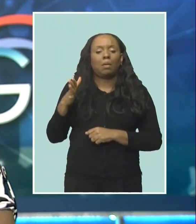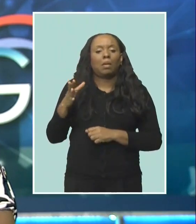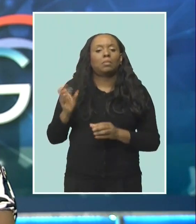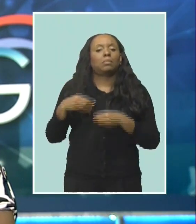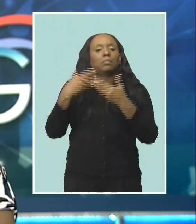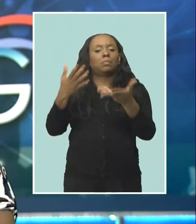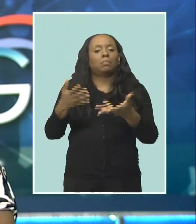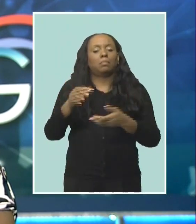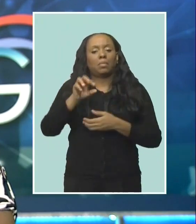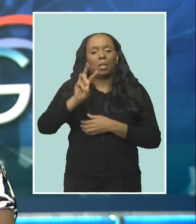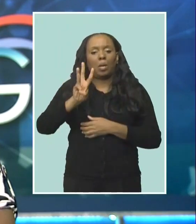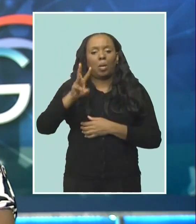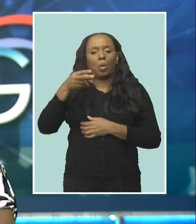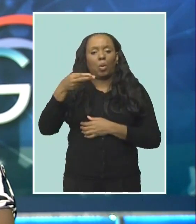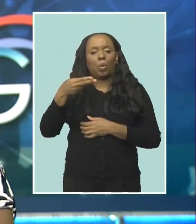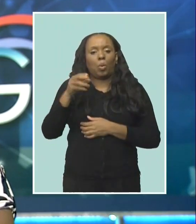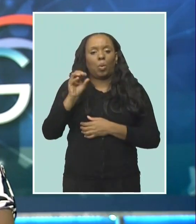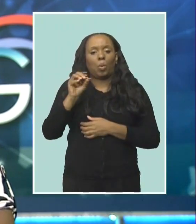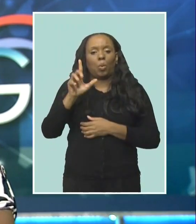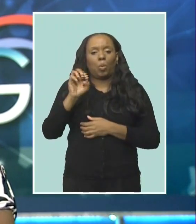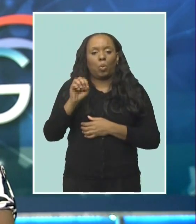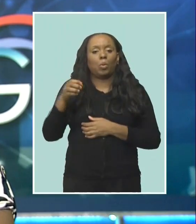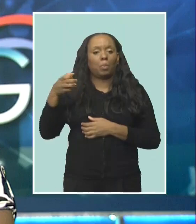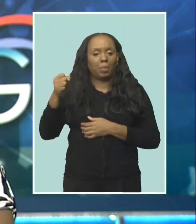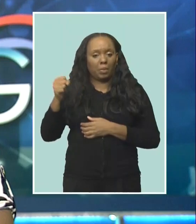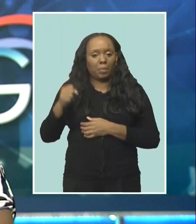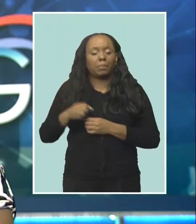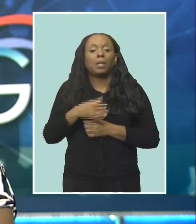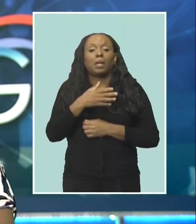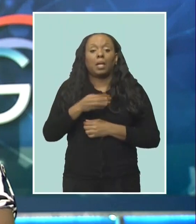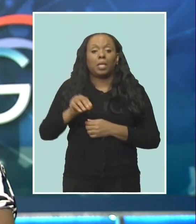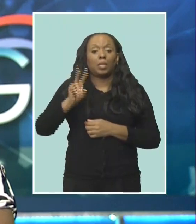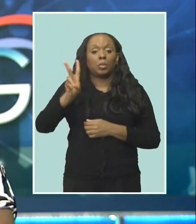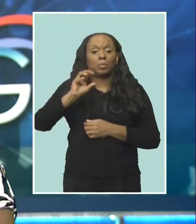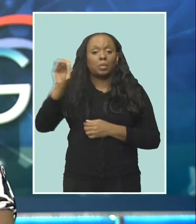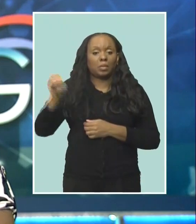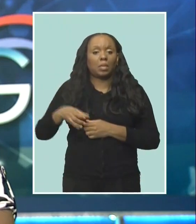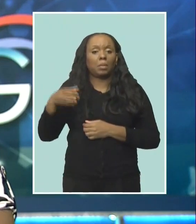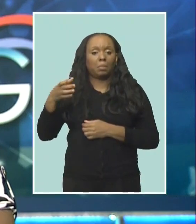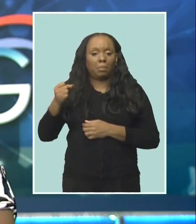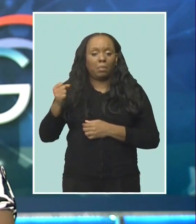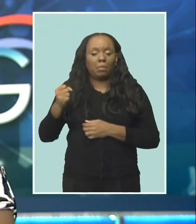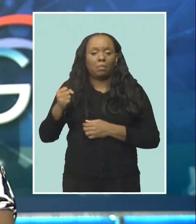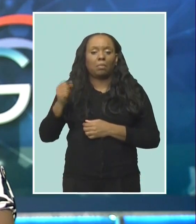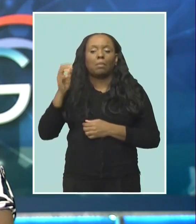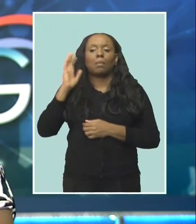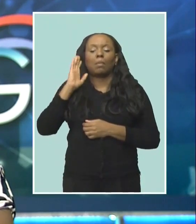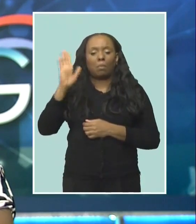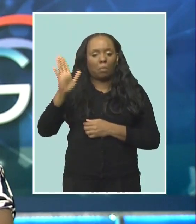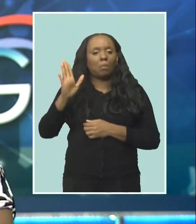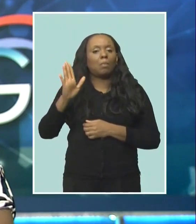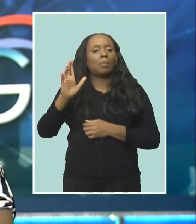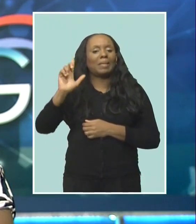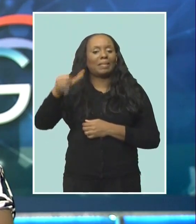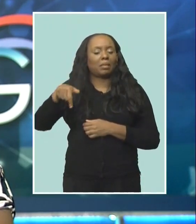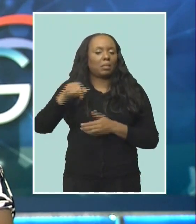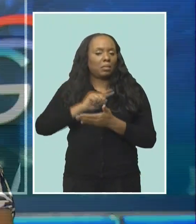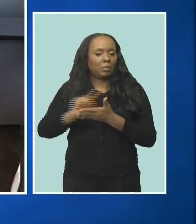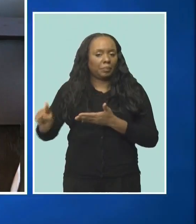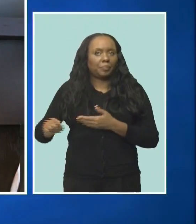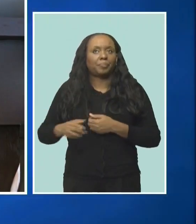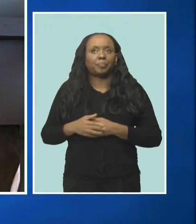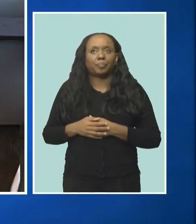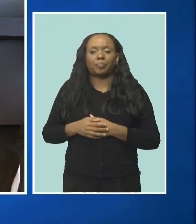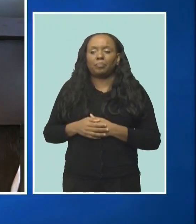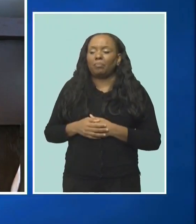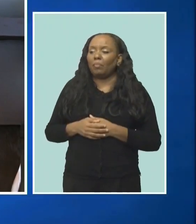the market today, Tuesday, while cartons of 2% milk are expected to hit the shelves later this week. Well